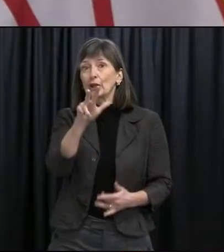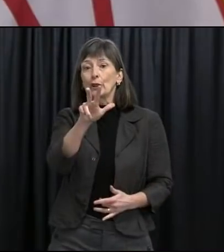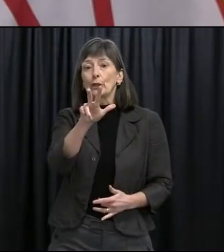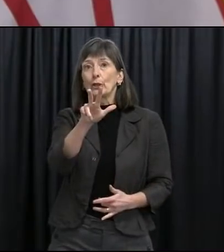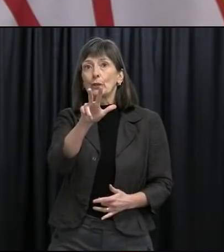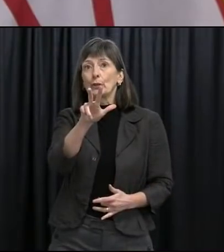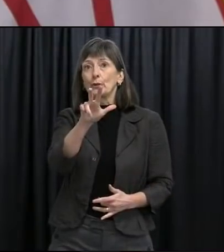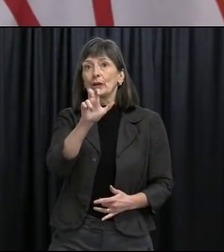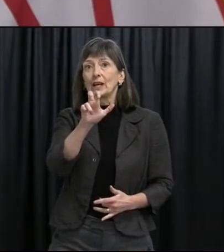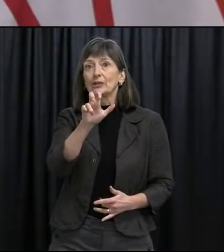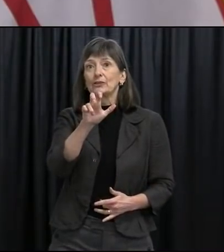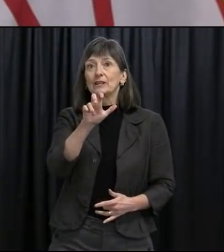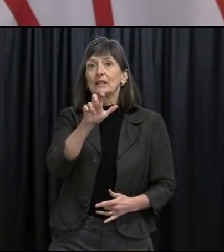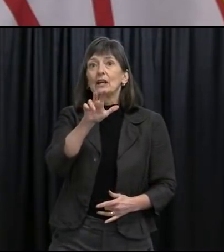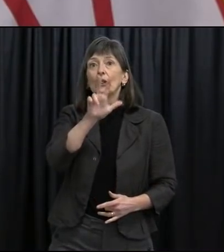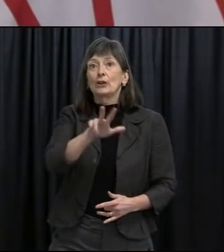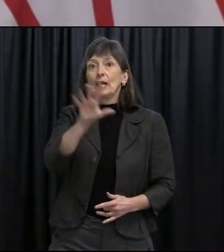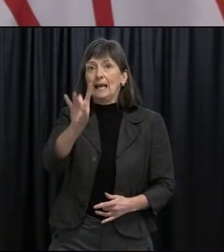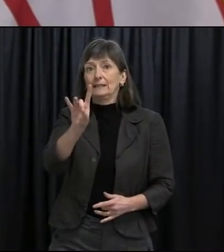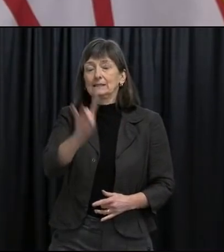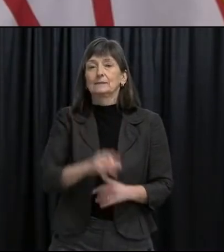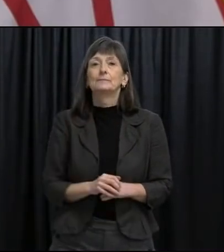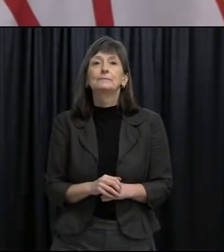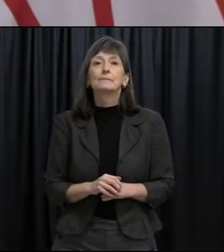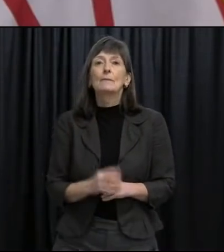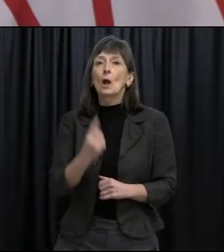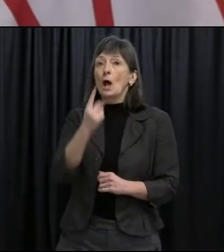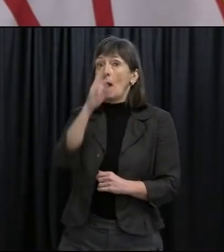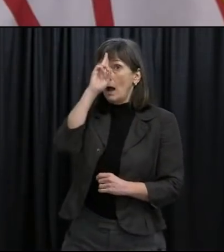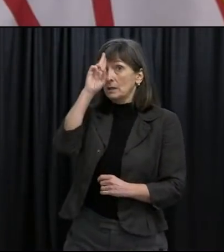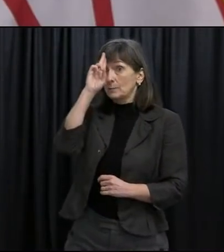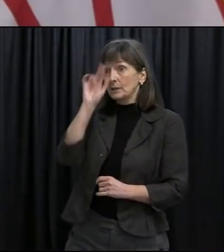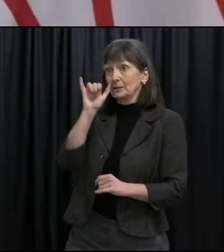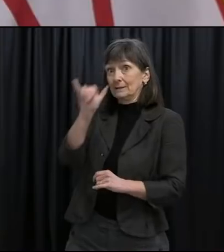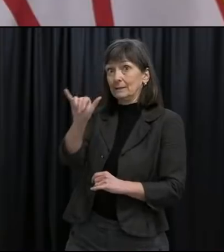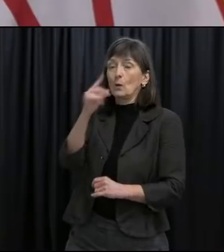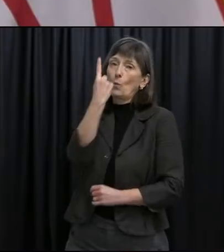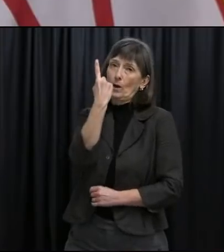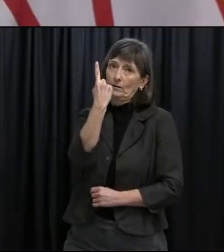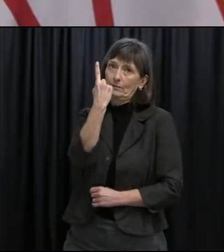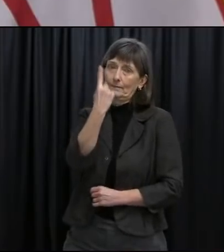province. 1 person is in hospital with COVID-19.